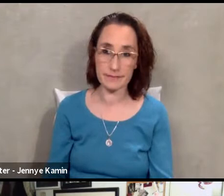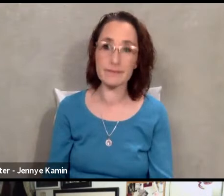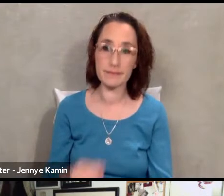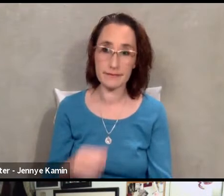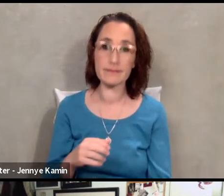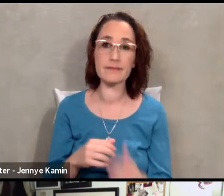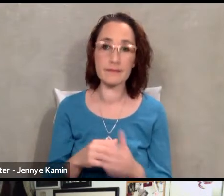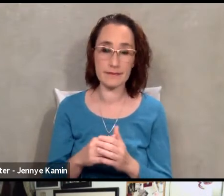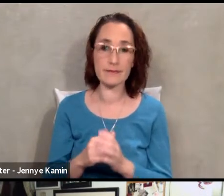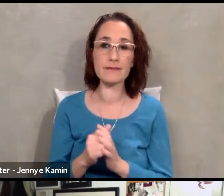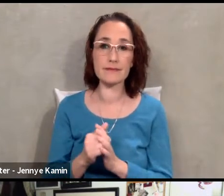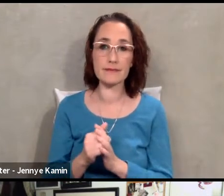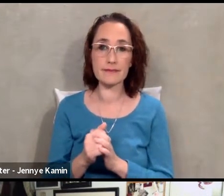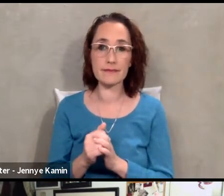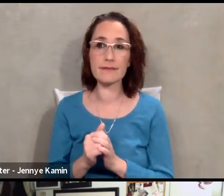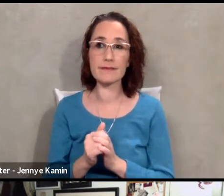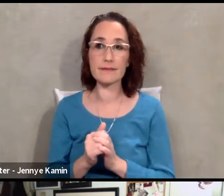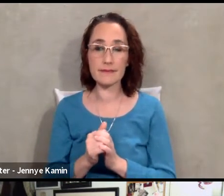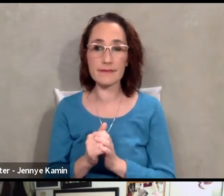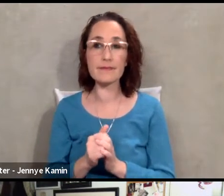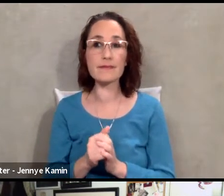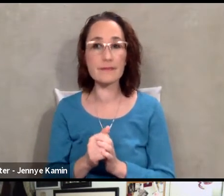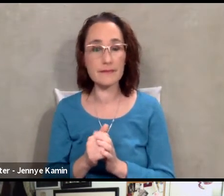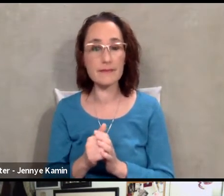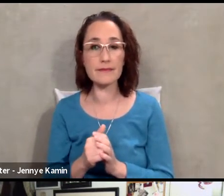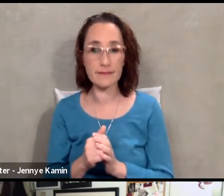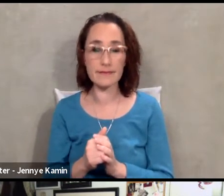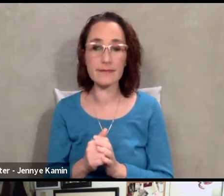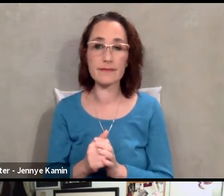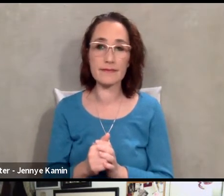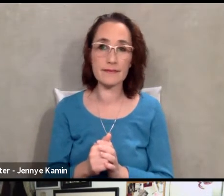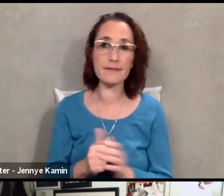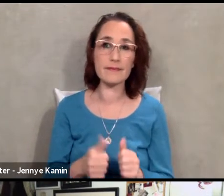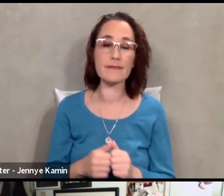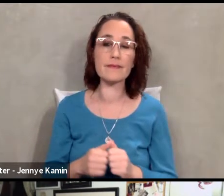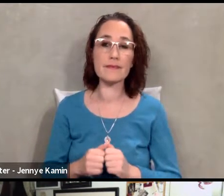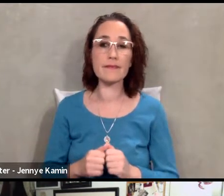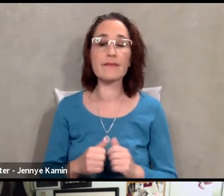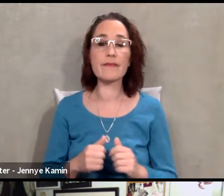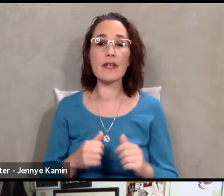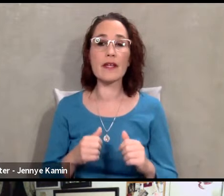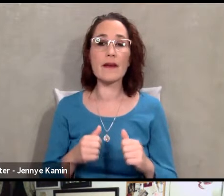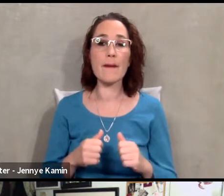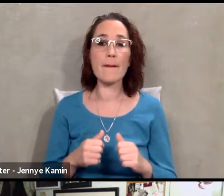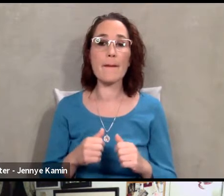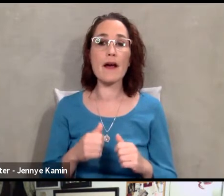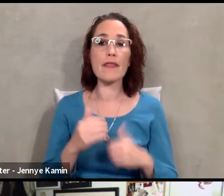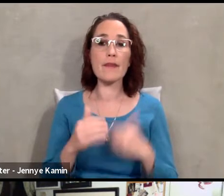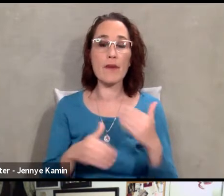I had a couple of portraits in process, although in both cases,